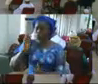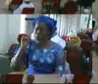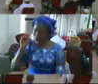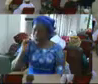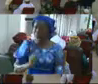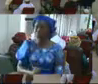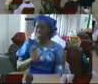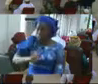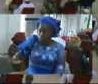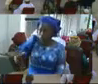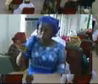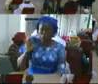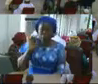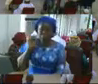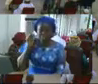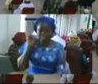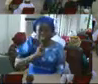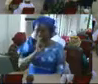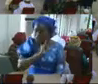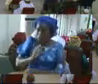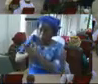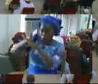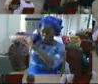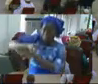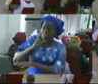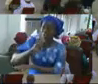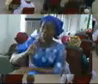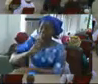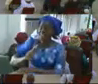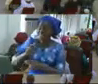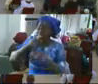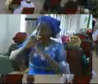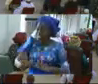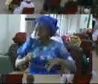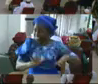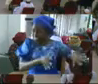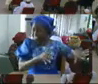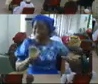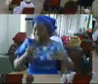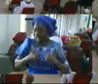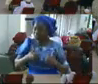of Israel crossed the Red Sea. They had a proper crossover.